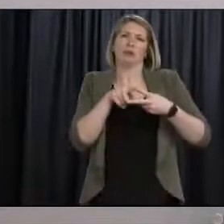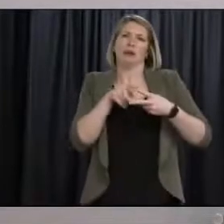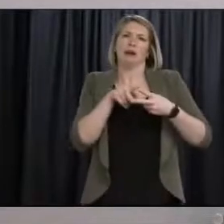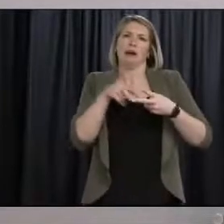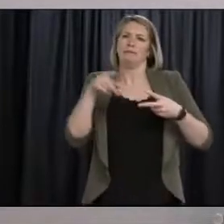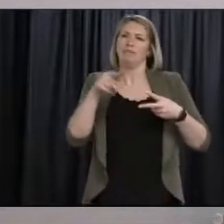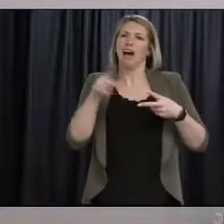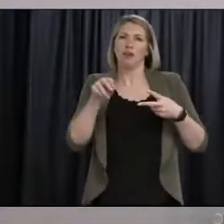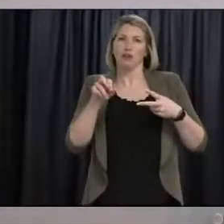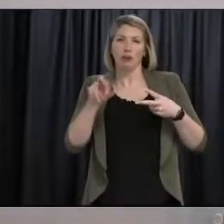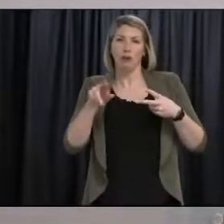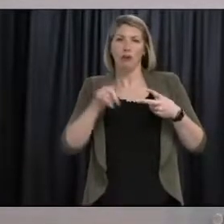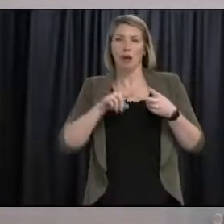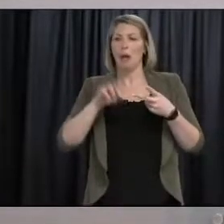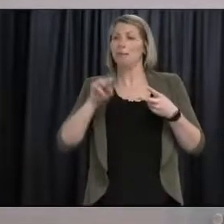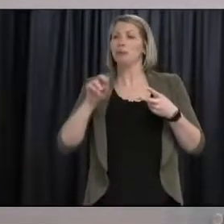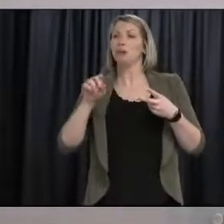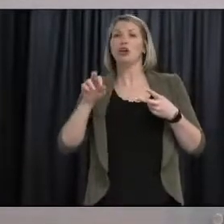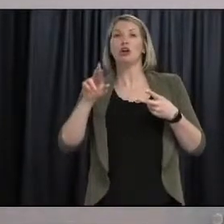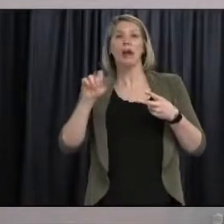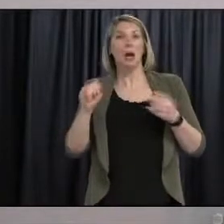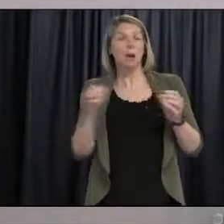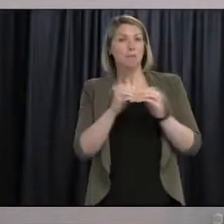Moderna vaccine.